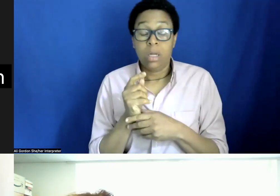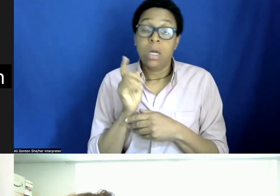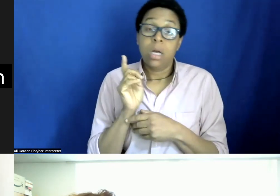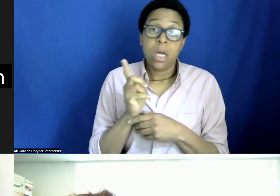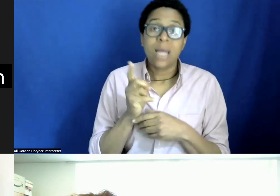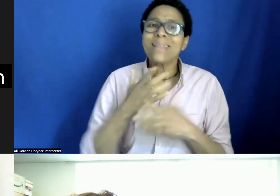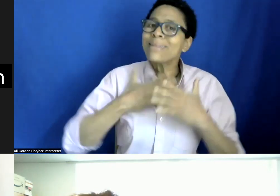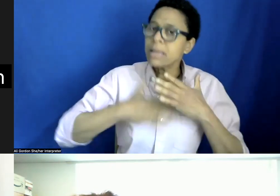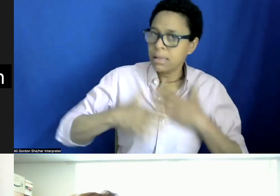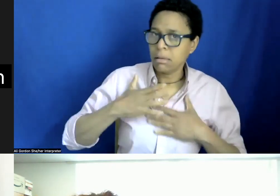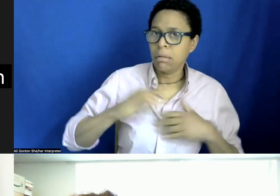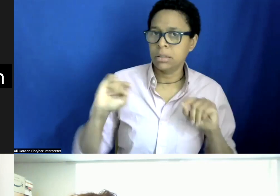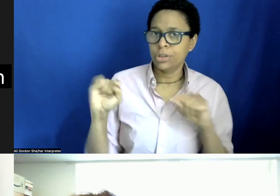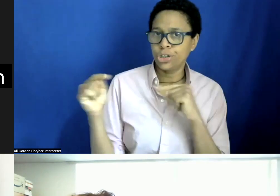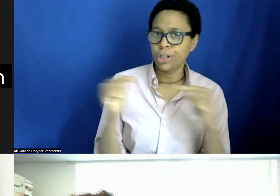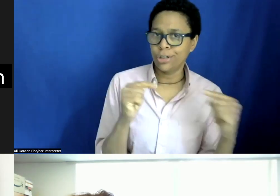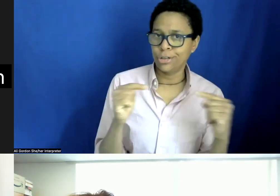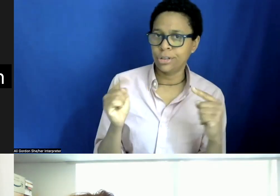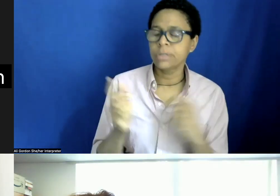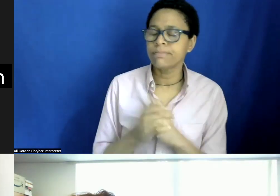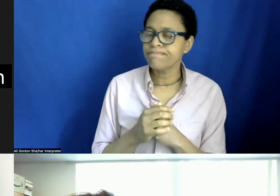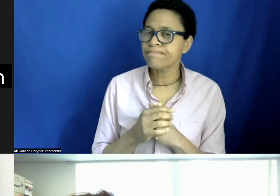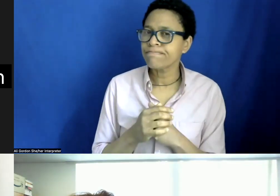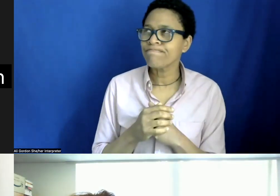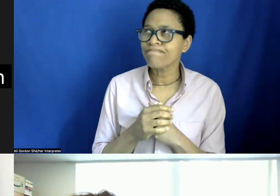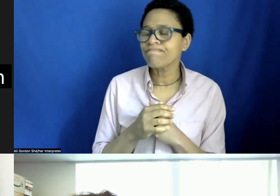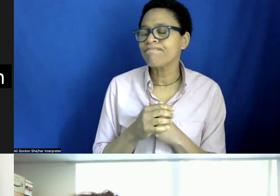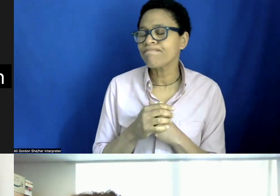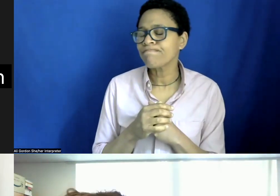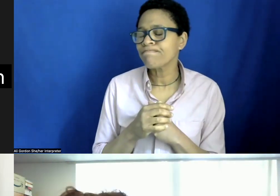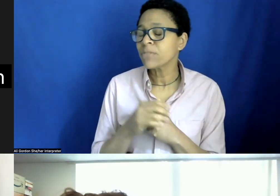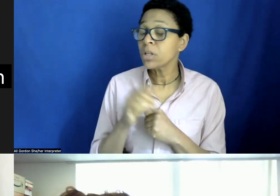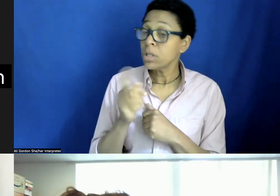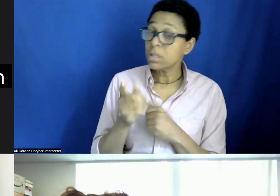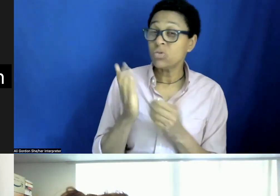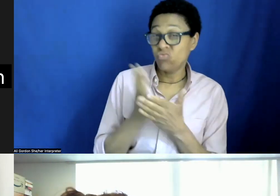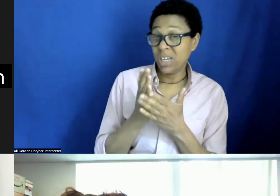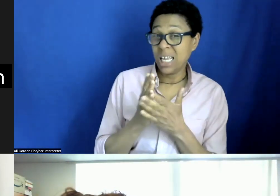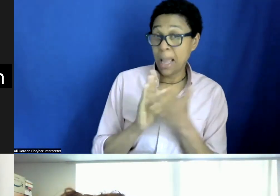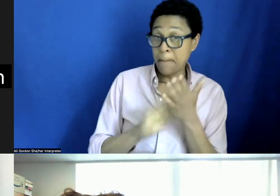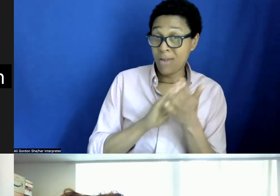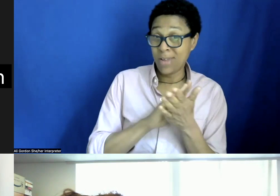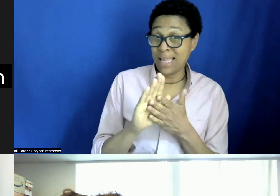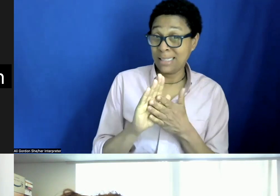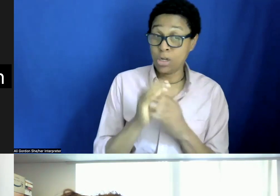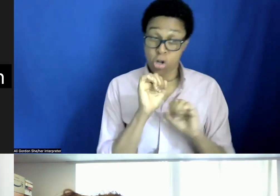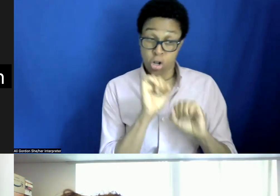ethical challenges, because that very much related to Mary Heaton's work. And one of the things that